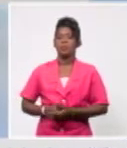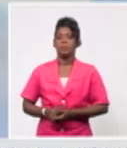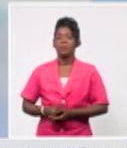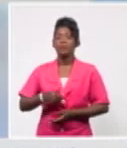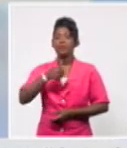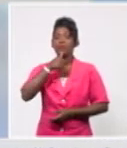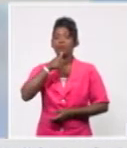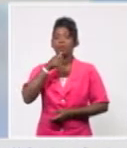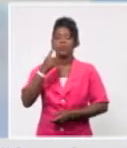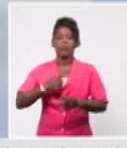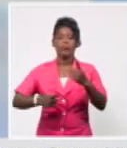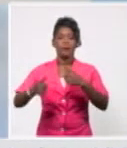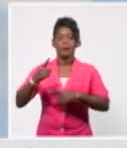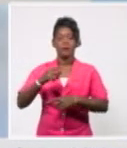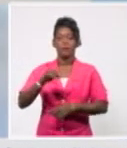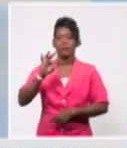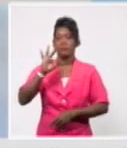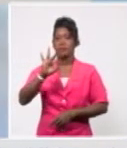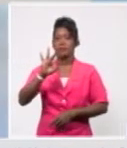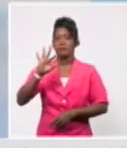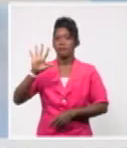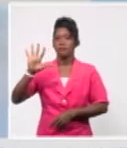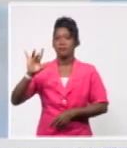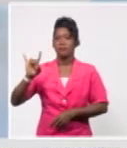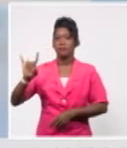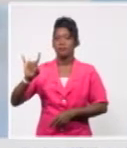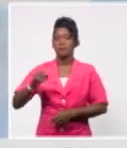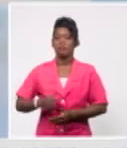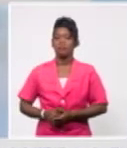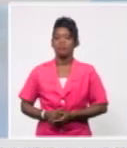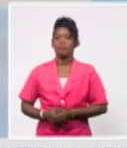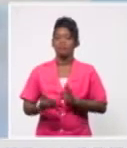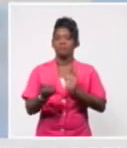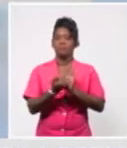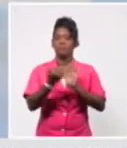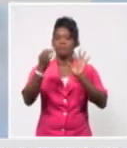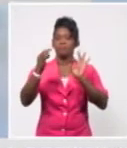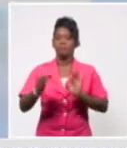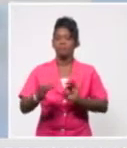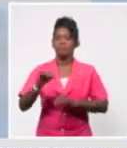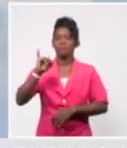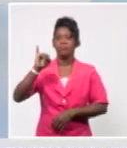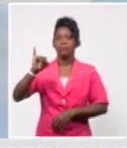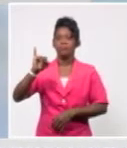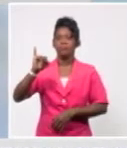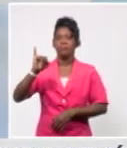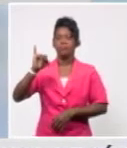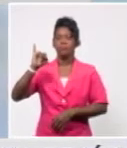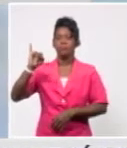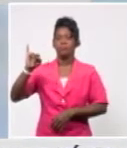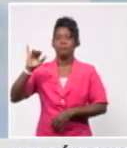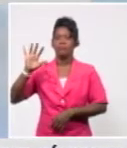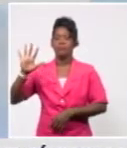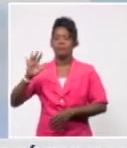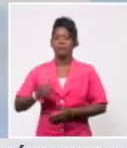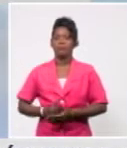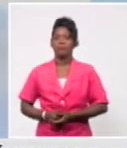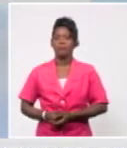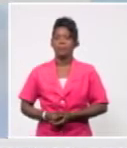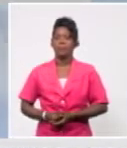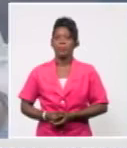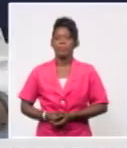1,585 people are hospitalized in Cuba. 61 are under observation. There